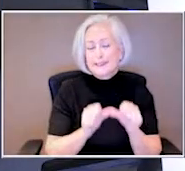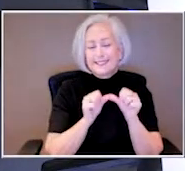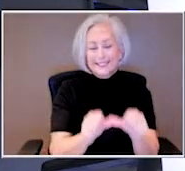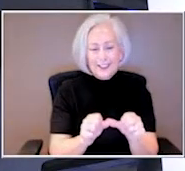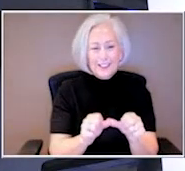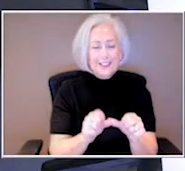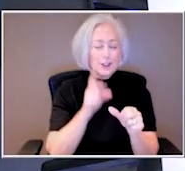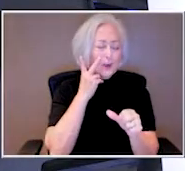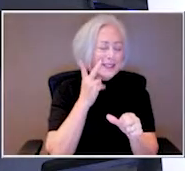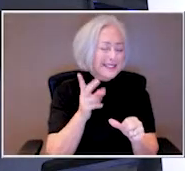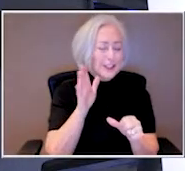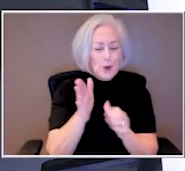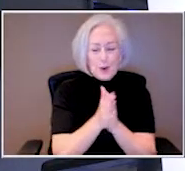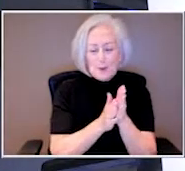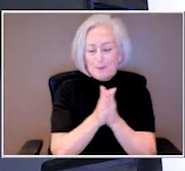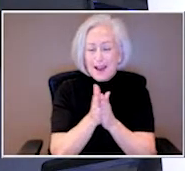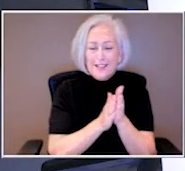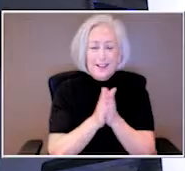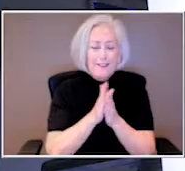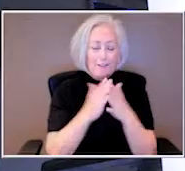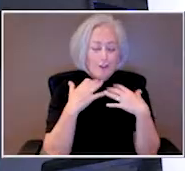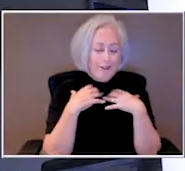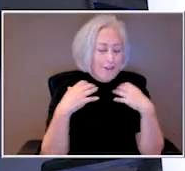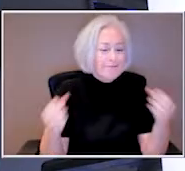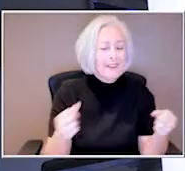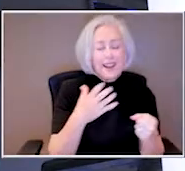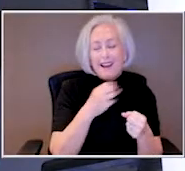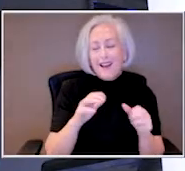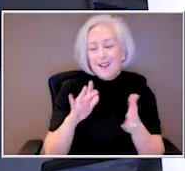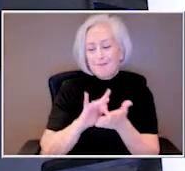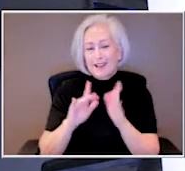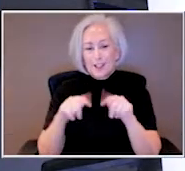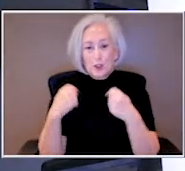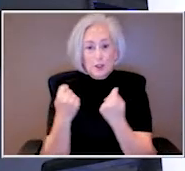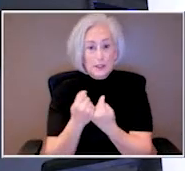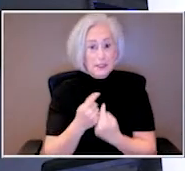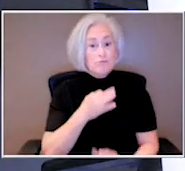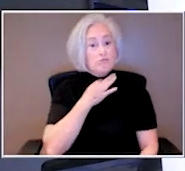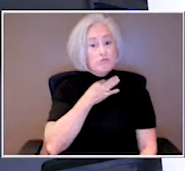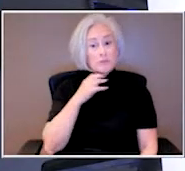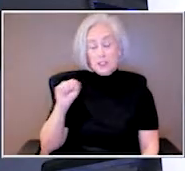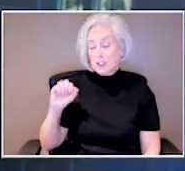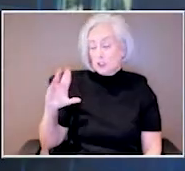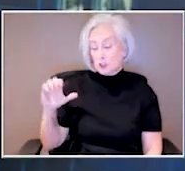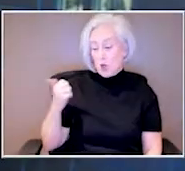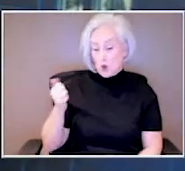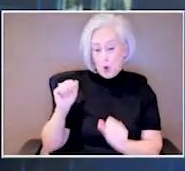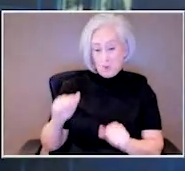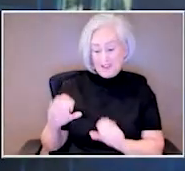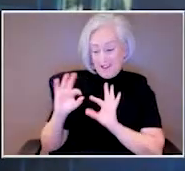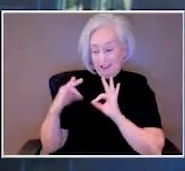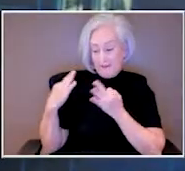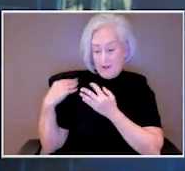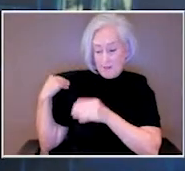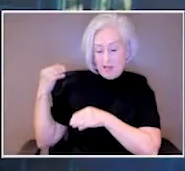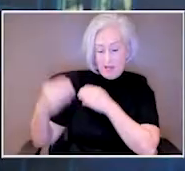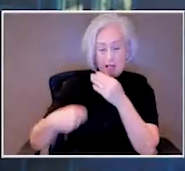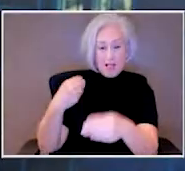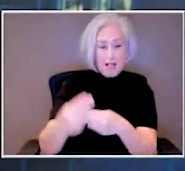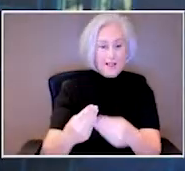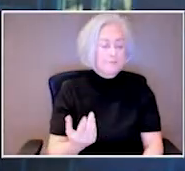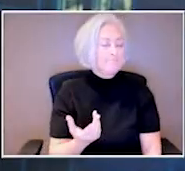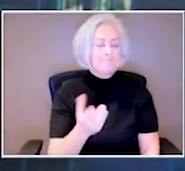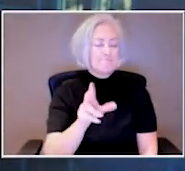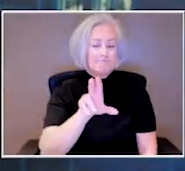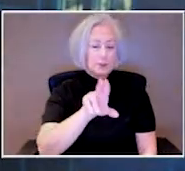inspiring. One last question. Angie wants to know if sarcoma can be hereditary. So no, the real answer is no. Now there are